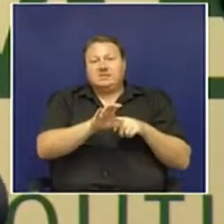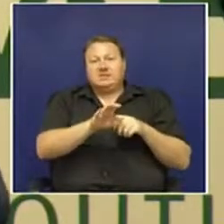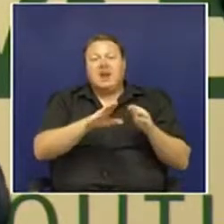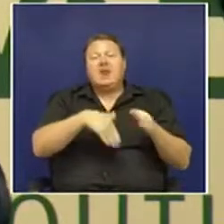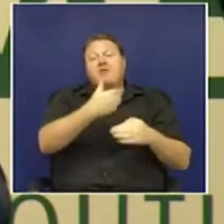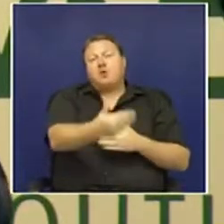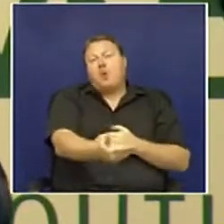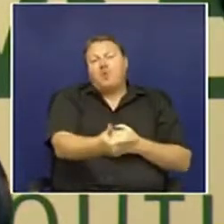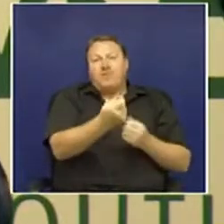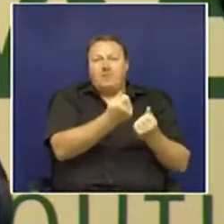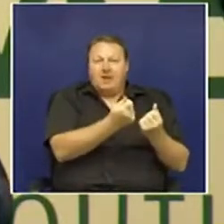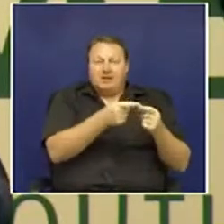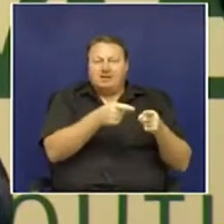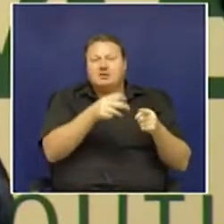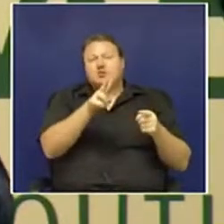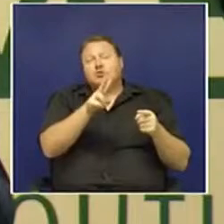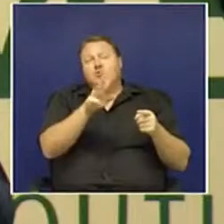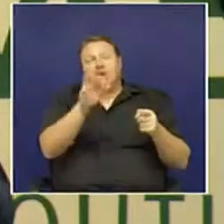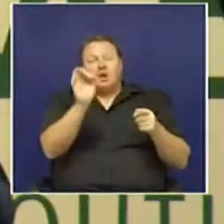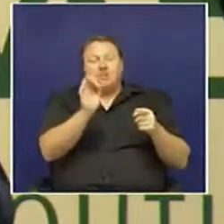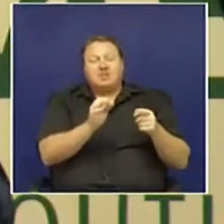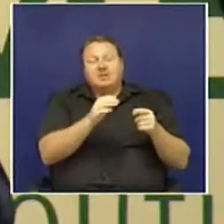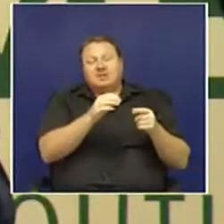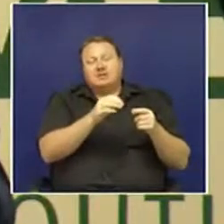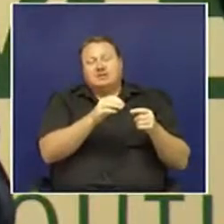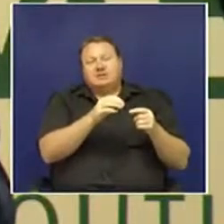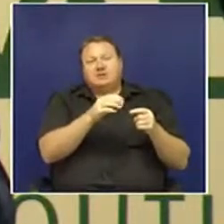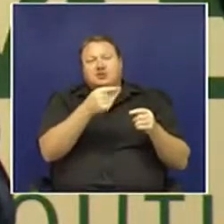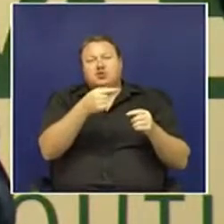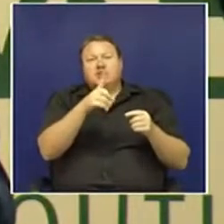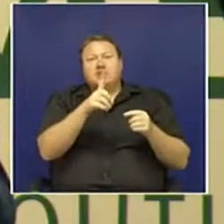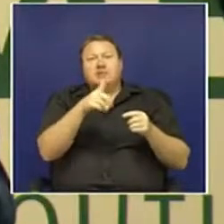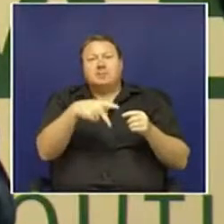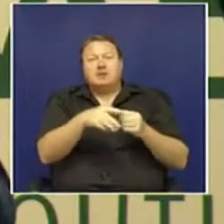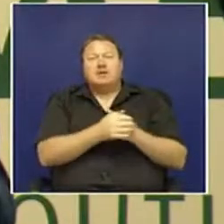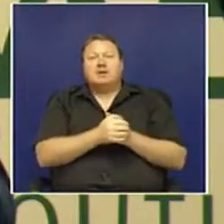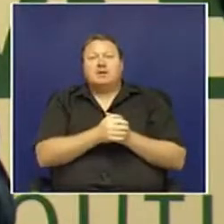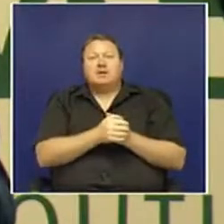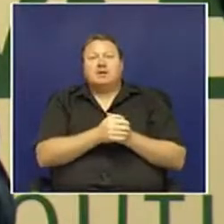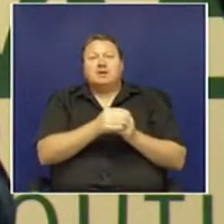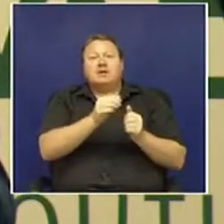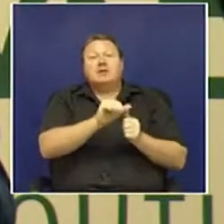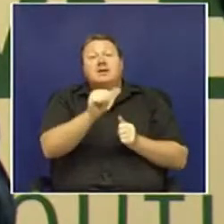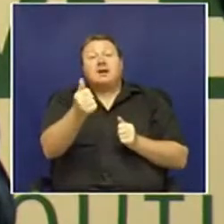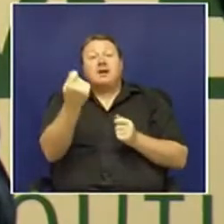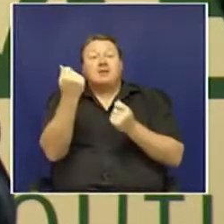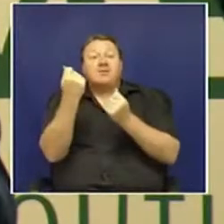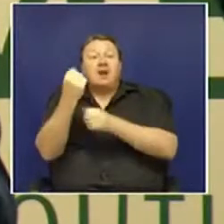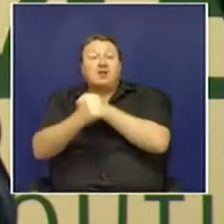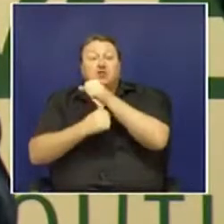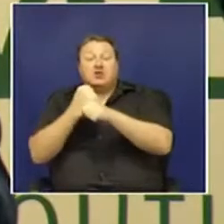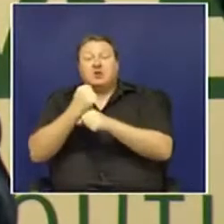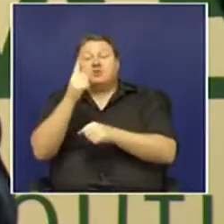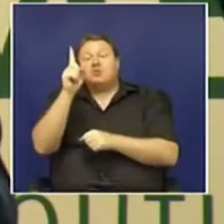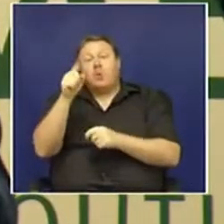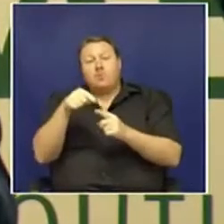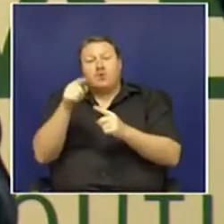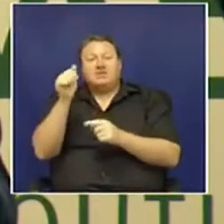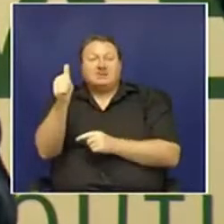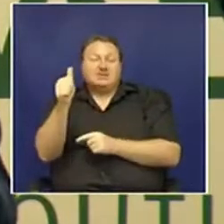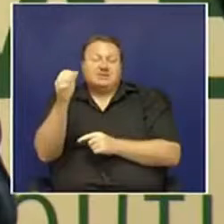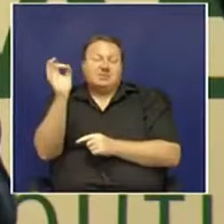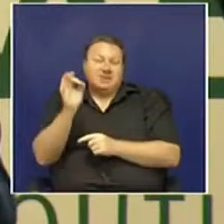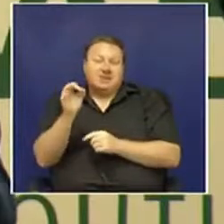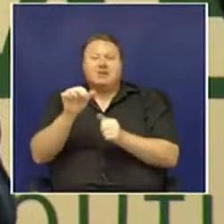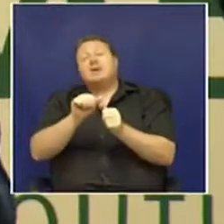of GDP. In the next financial year, it expands to 1.6% and then to 1.9%